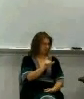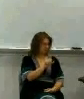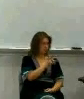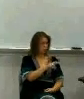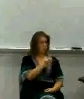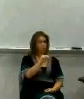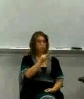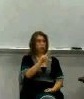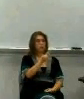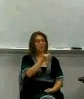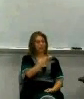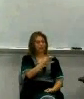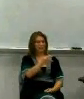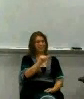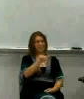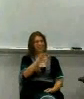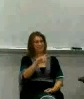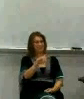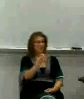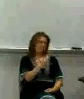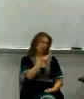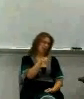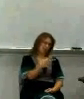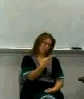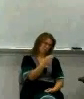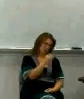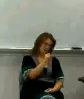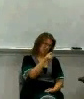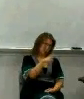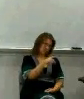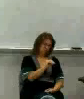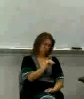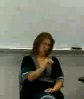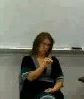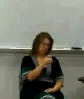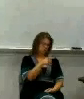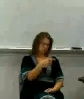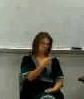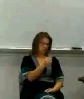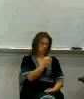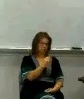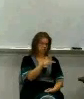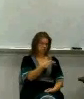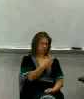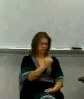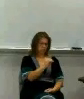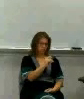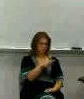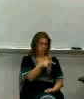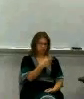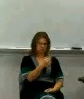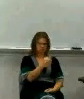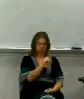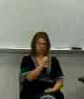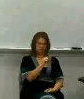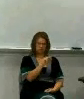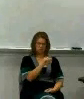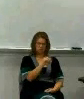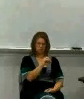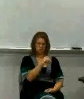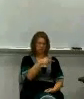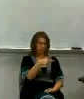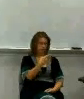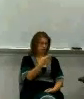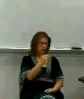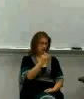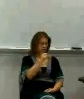nucleic acids or phospholipids or those kinds of things where the phosphorus is already part of the lipid. We can't just take up